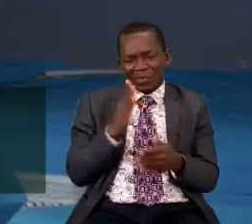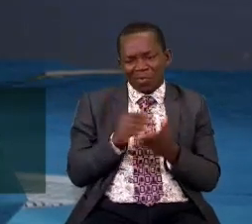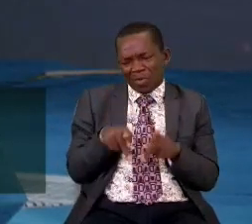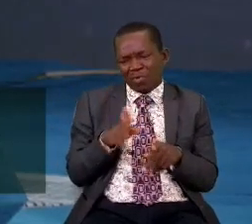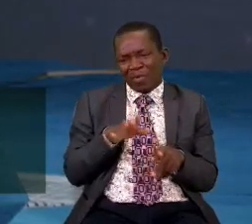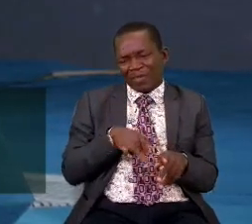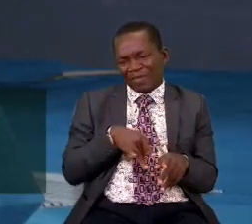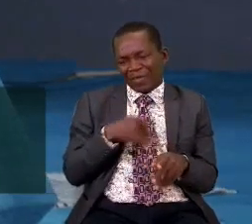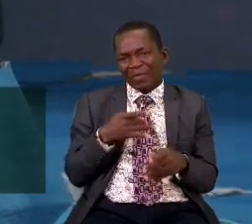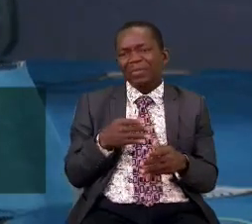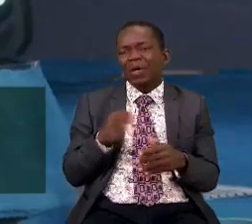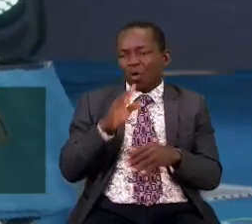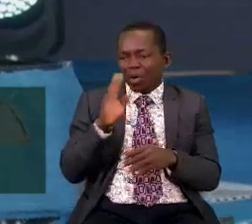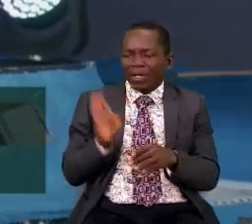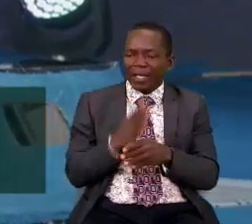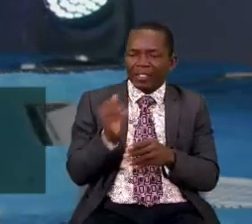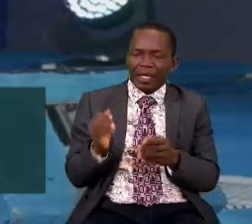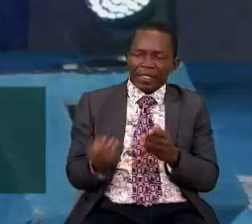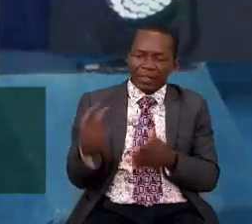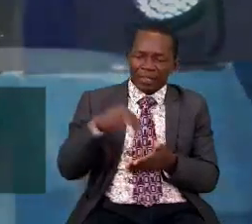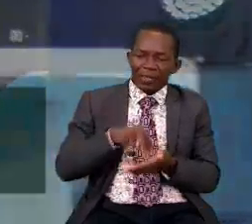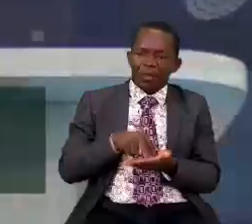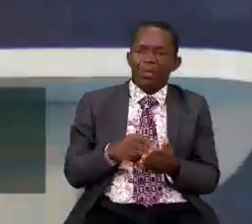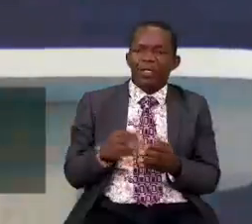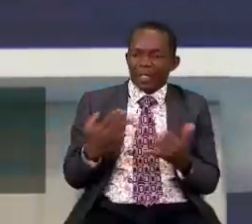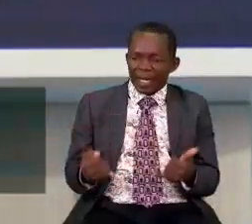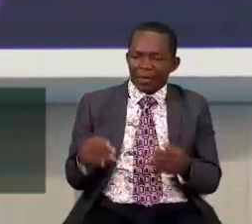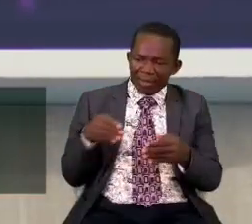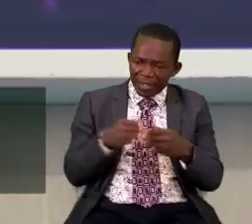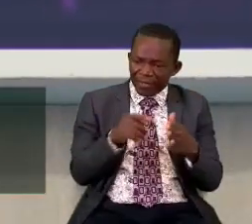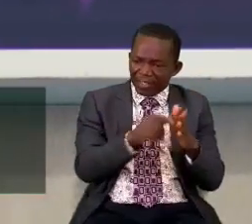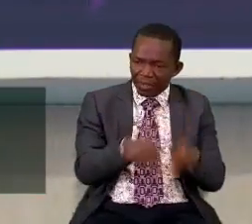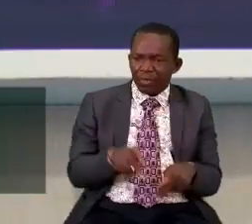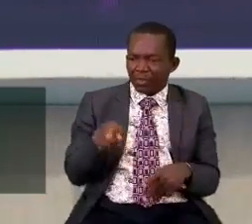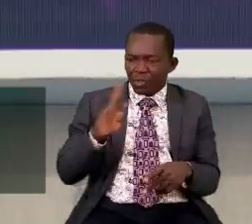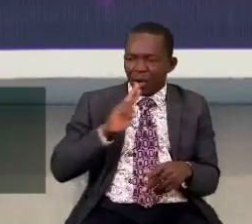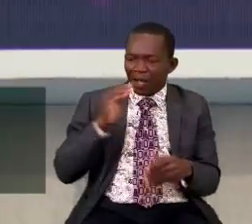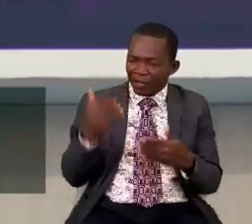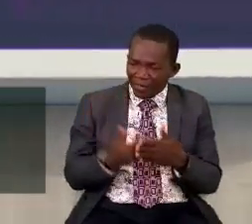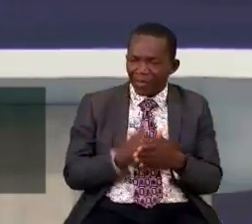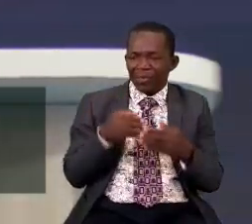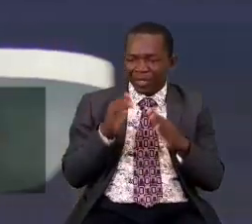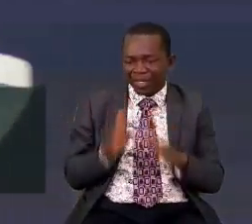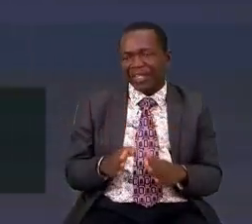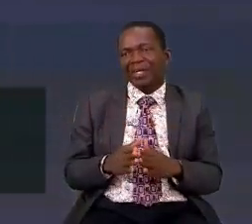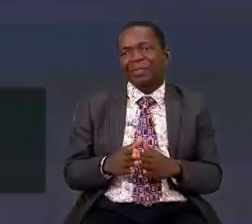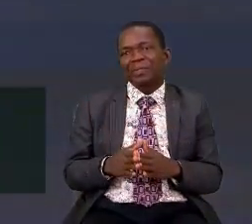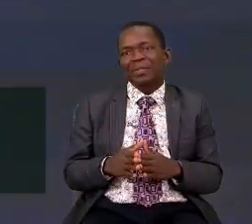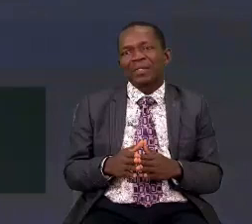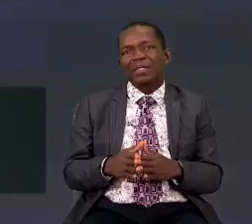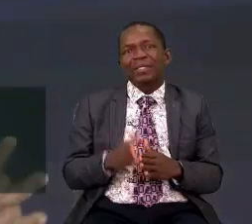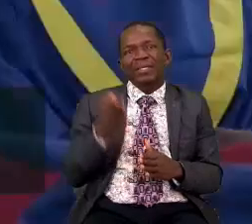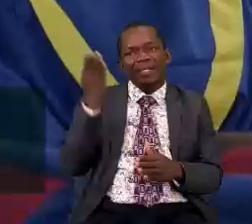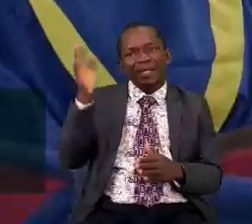so up and move the patience of a minister and look at something here and I see here